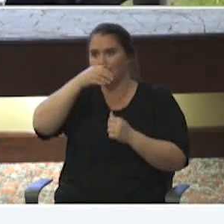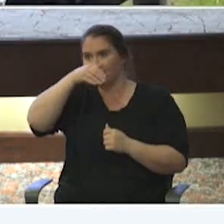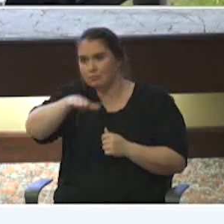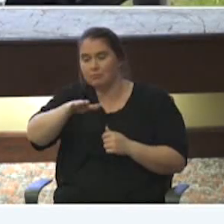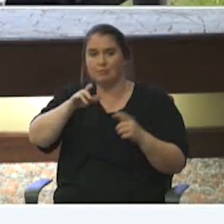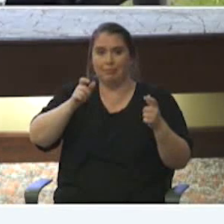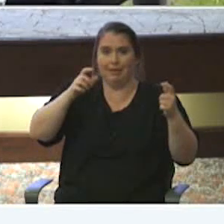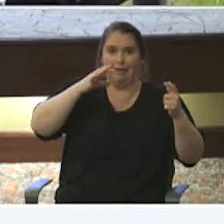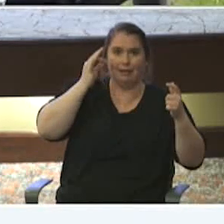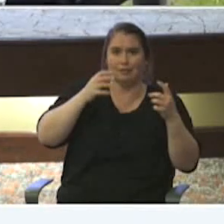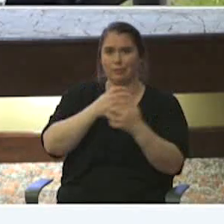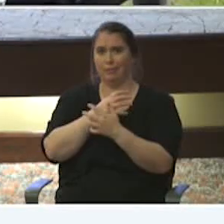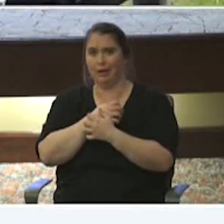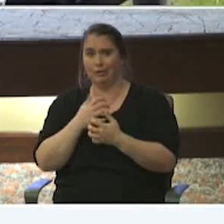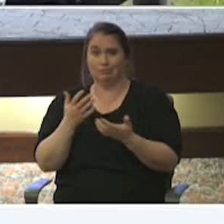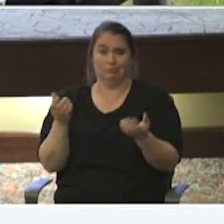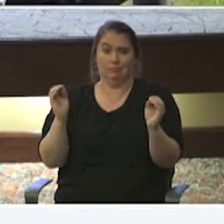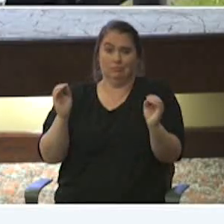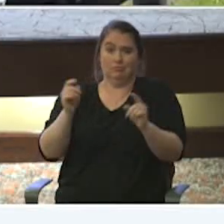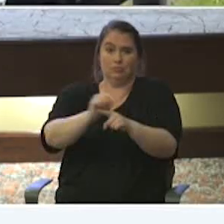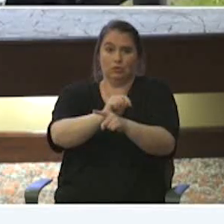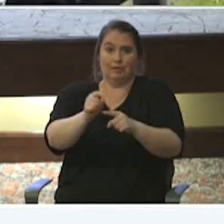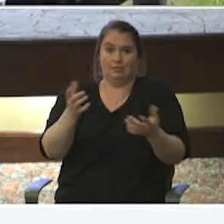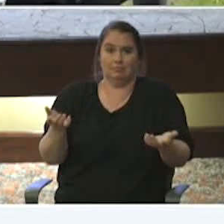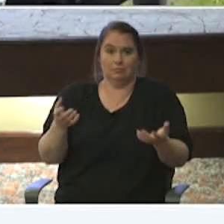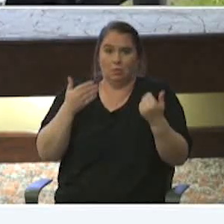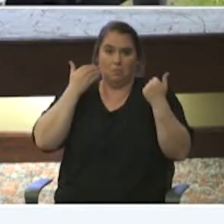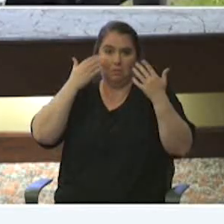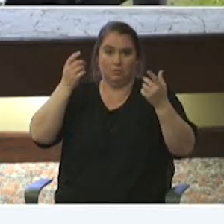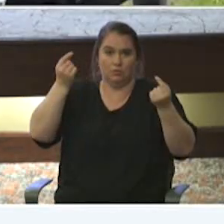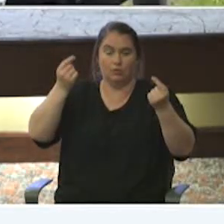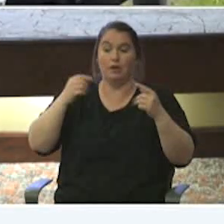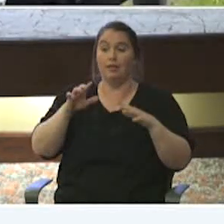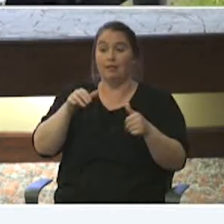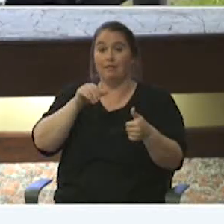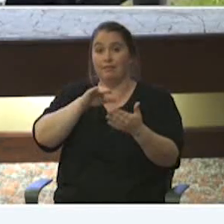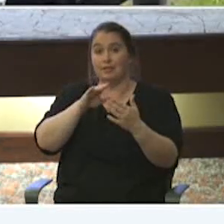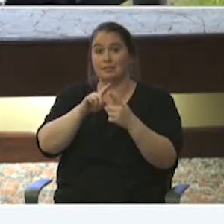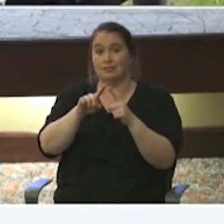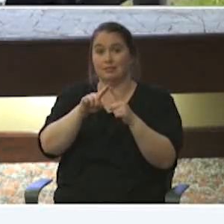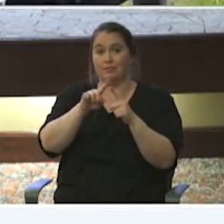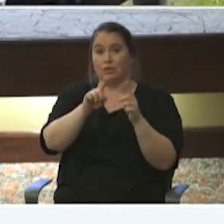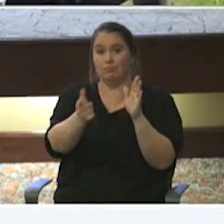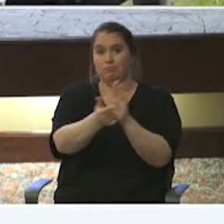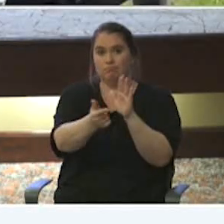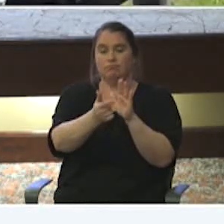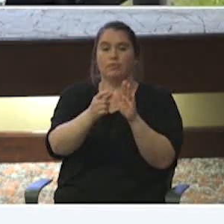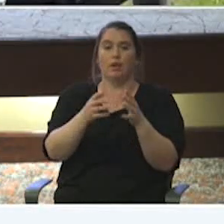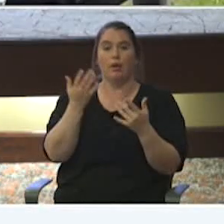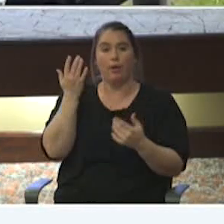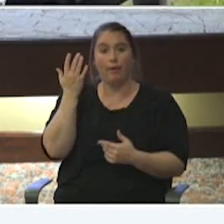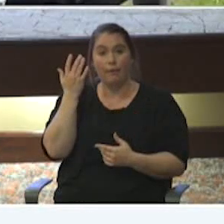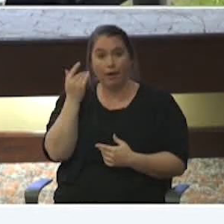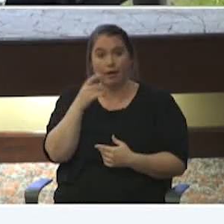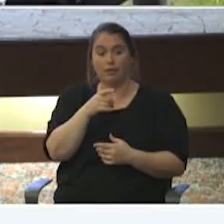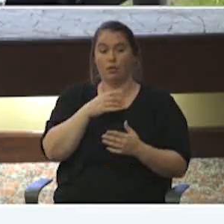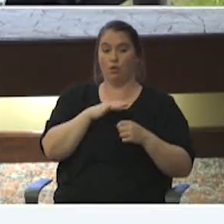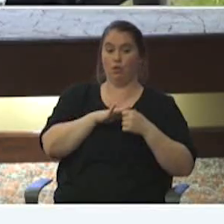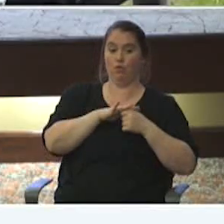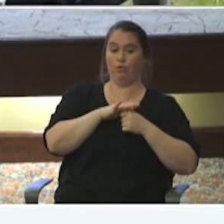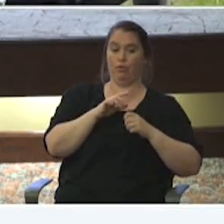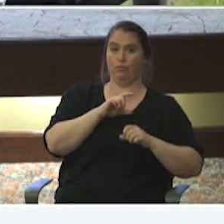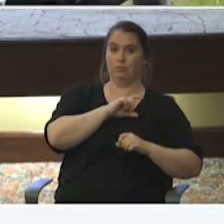bears. And so in a lot of these cases when cities have faced lawsuits, it's because local first responders